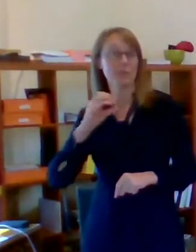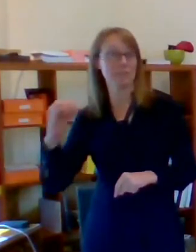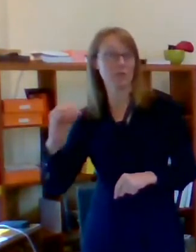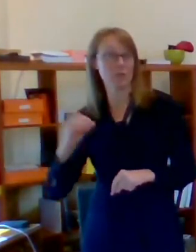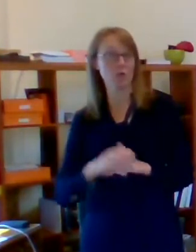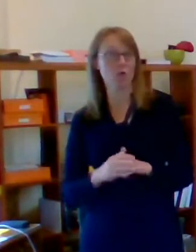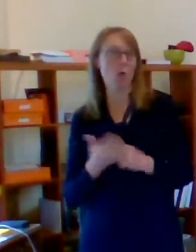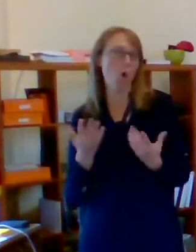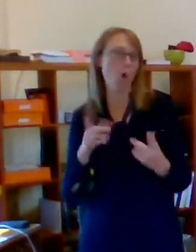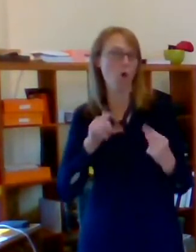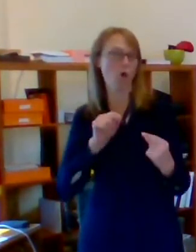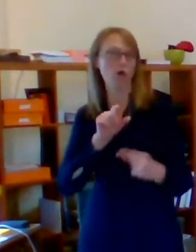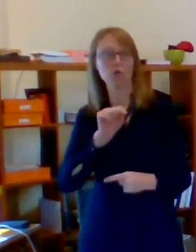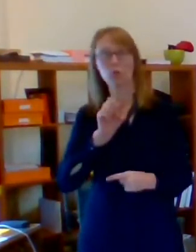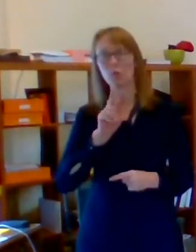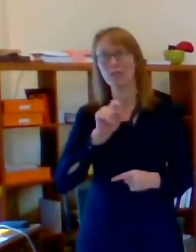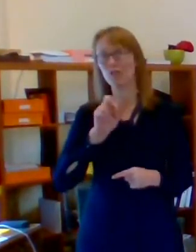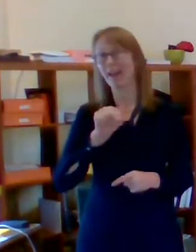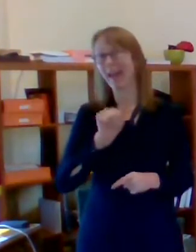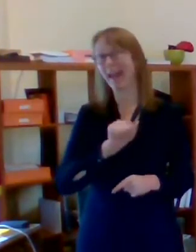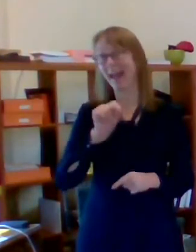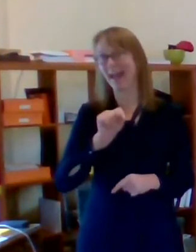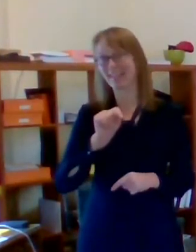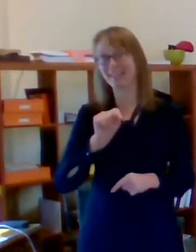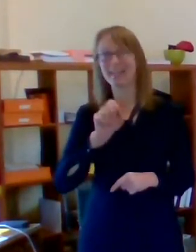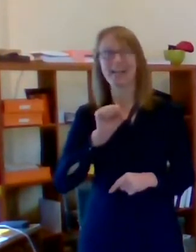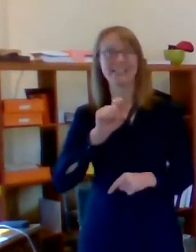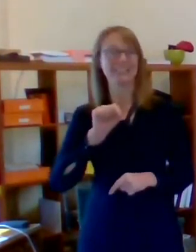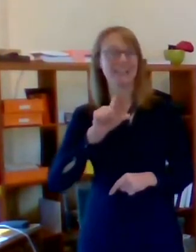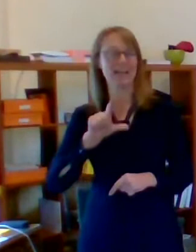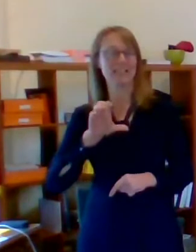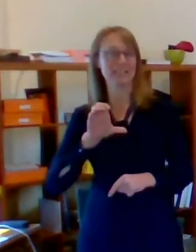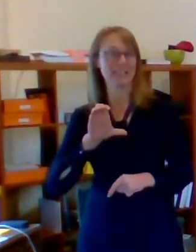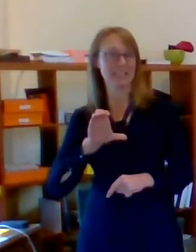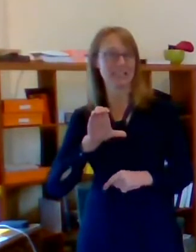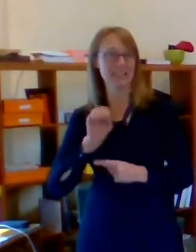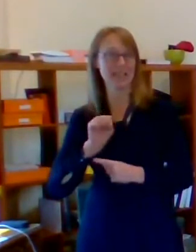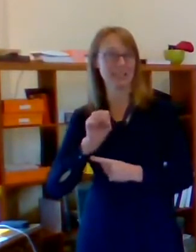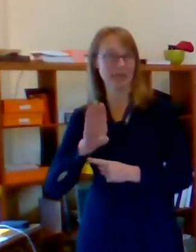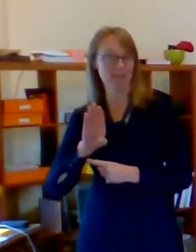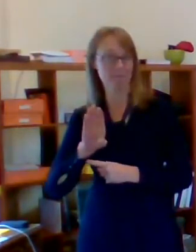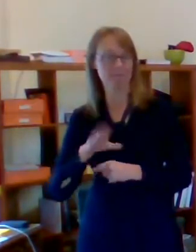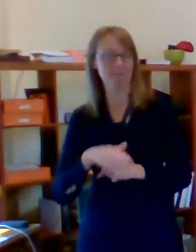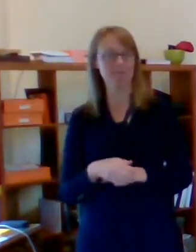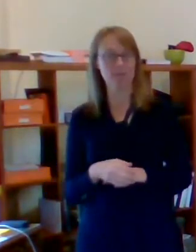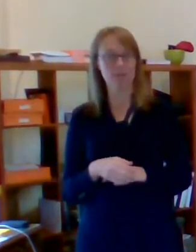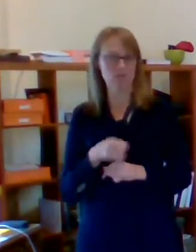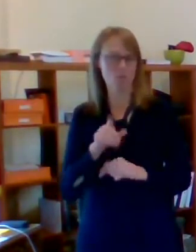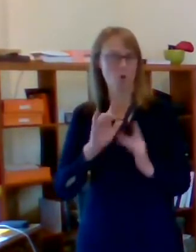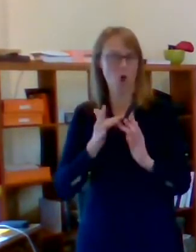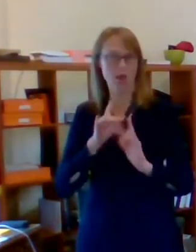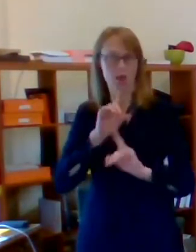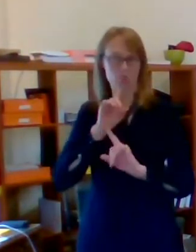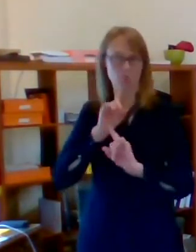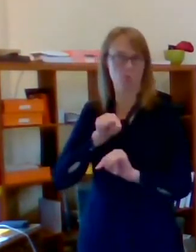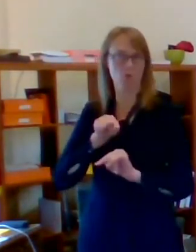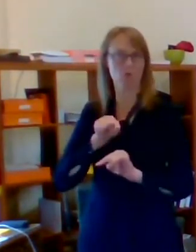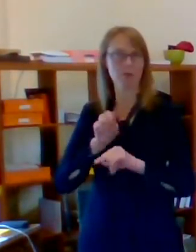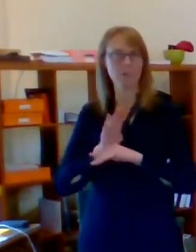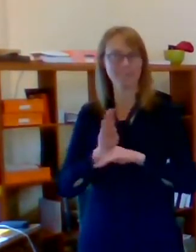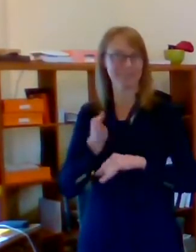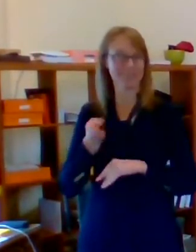or through Twitter, STL, at STLCSB. And go online if you like. You can report businesses in that